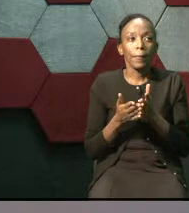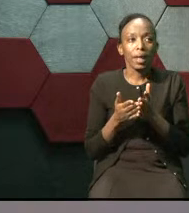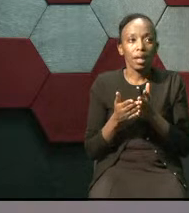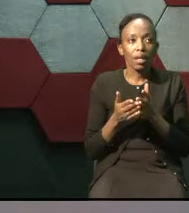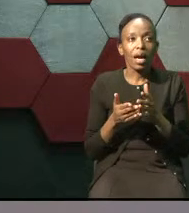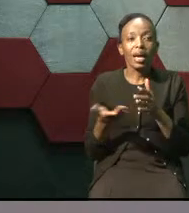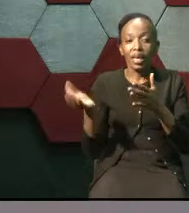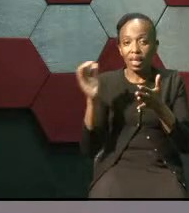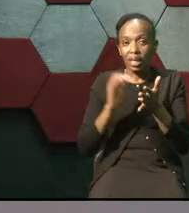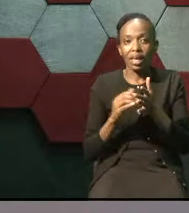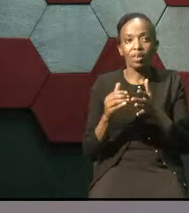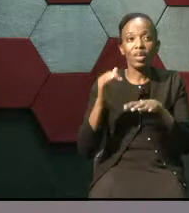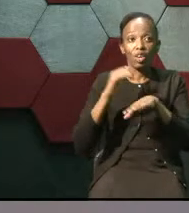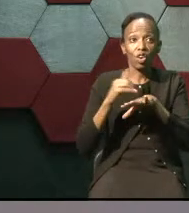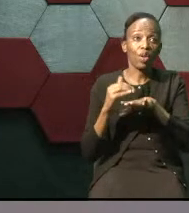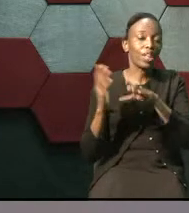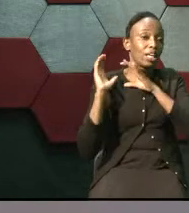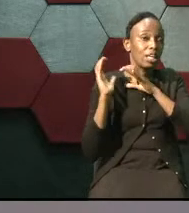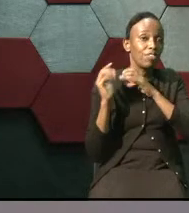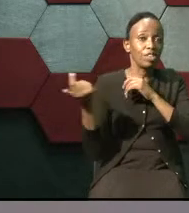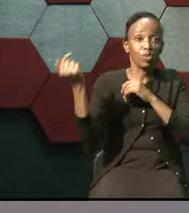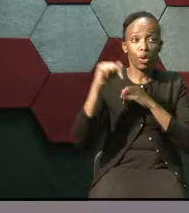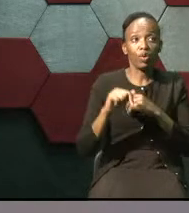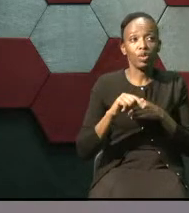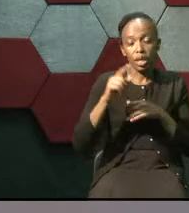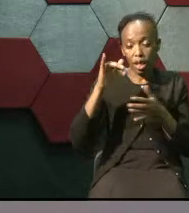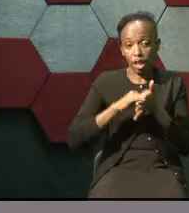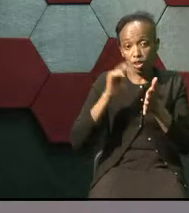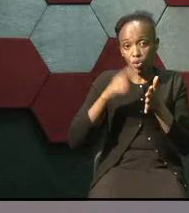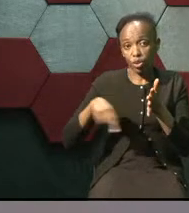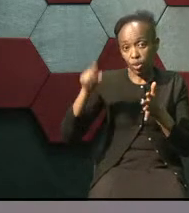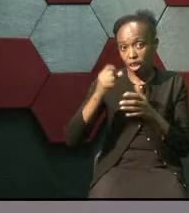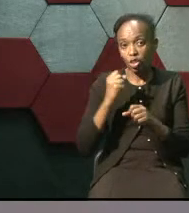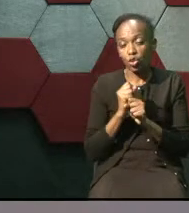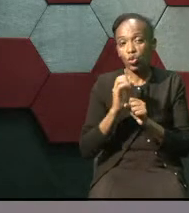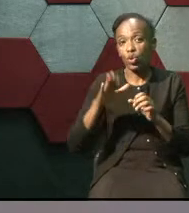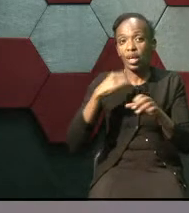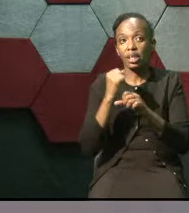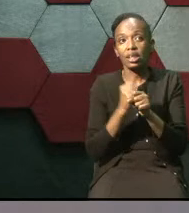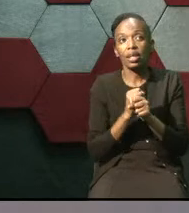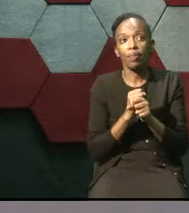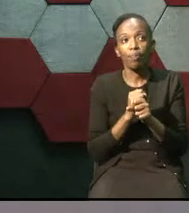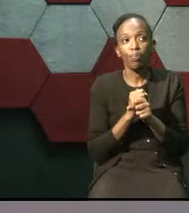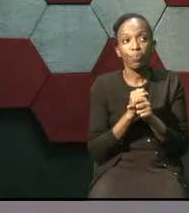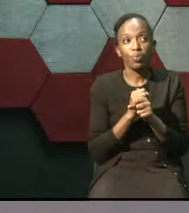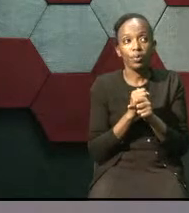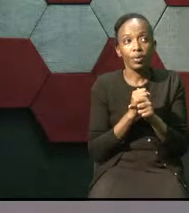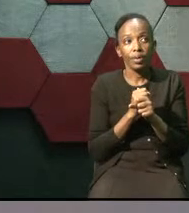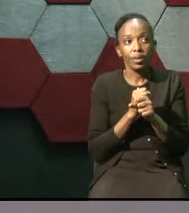County to come on board. So that's what you need to do next year as well. Congratulations, ladies.